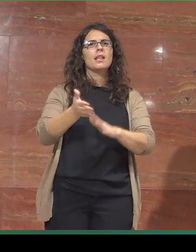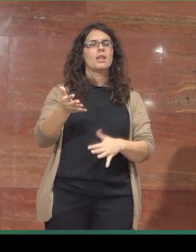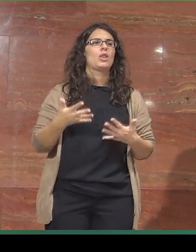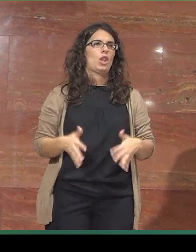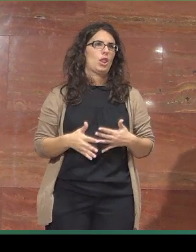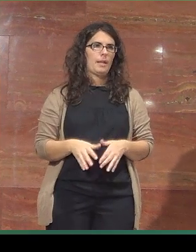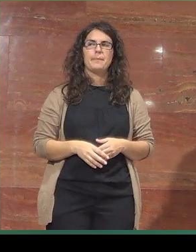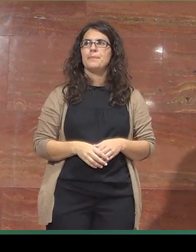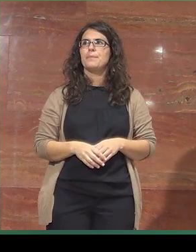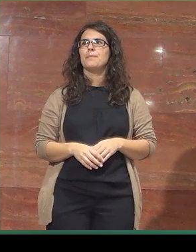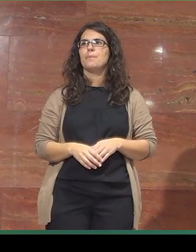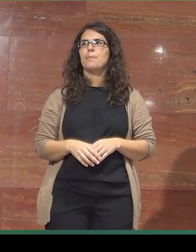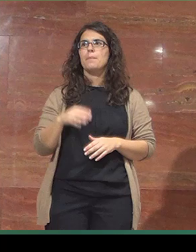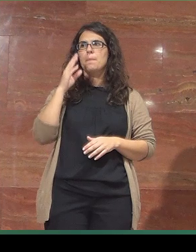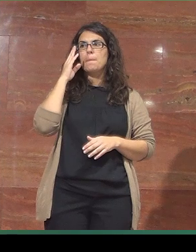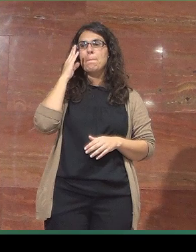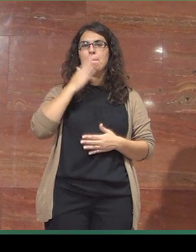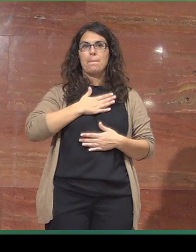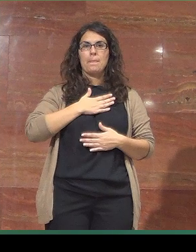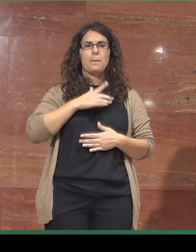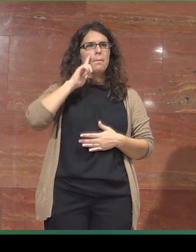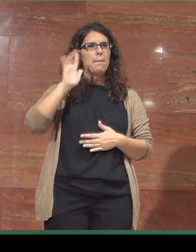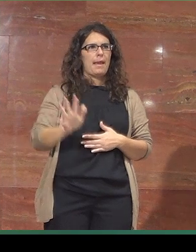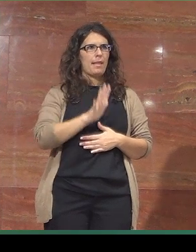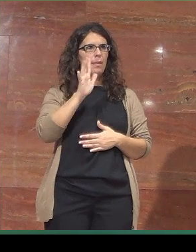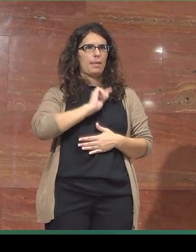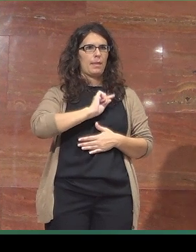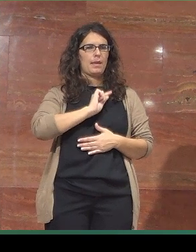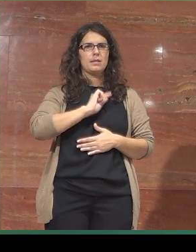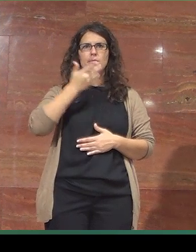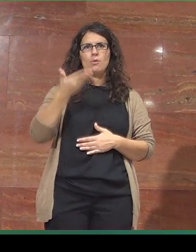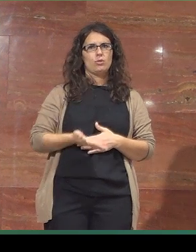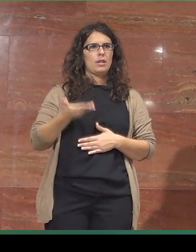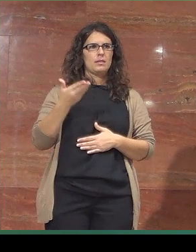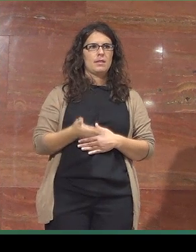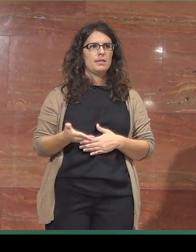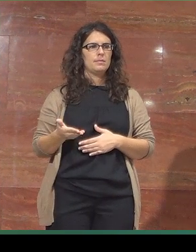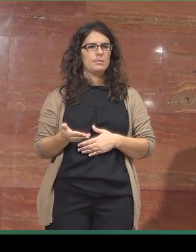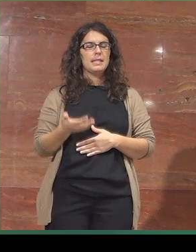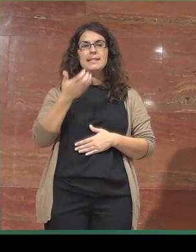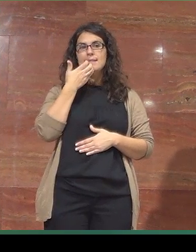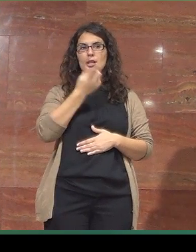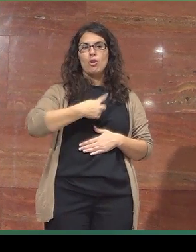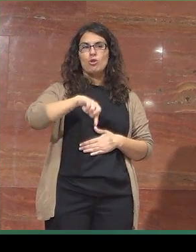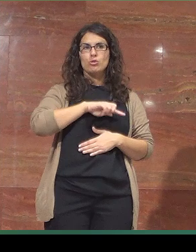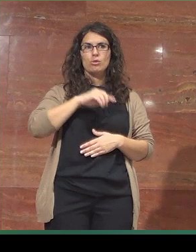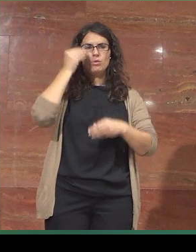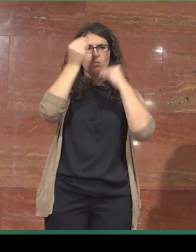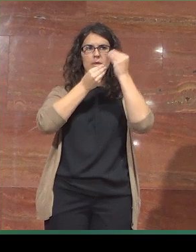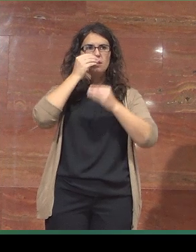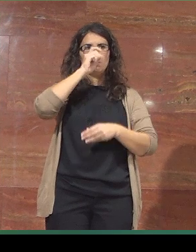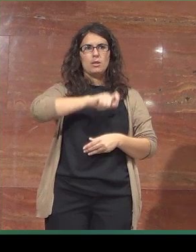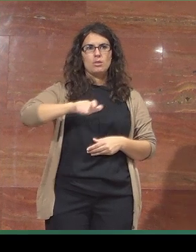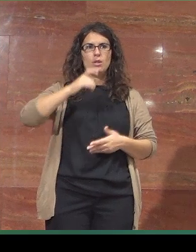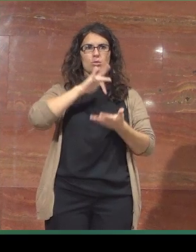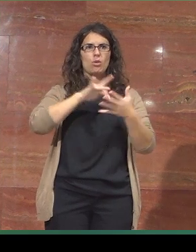And I think it's very important that if we focus on people who have the biggest problems, those with mental health or cognitive